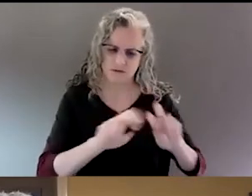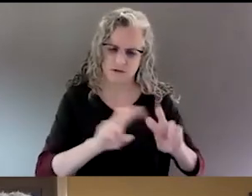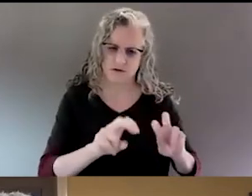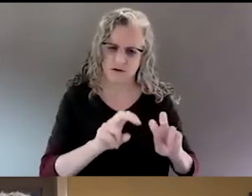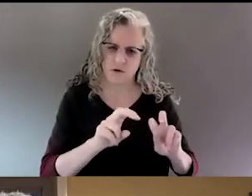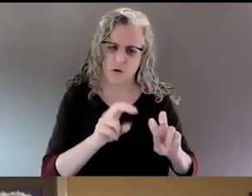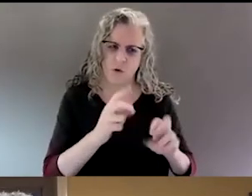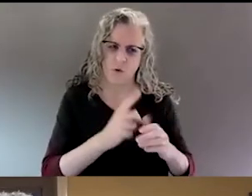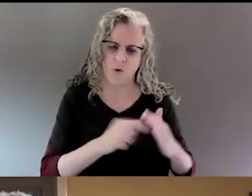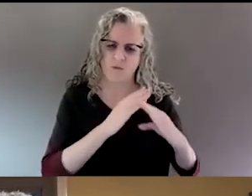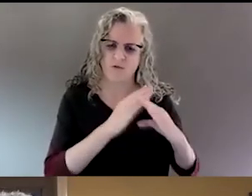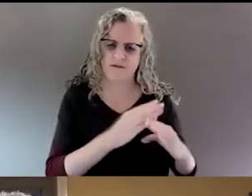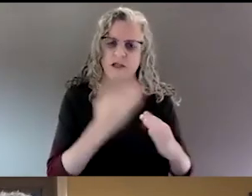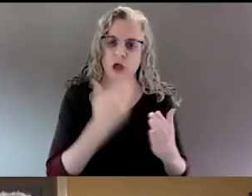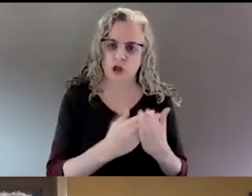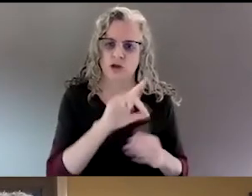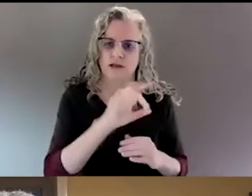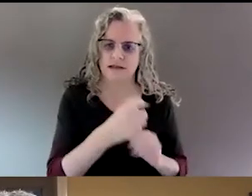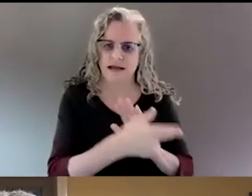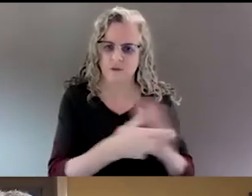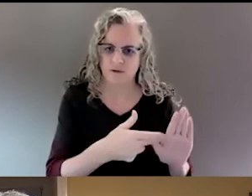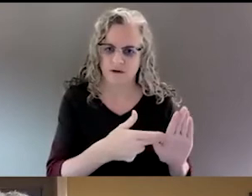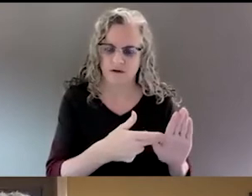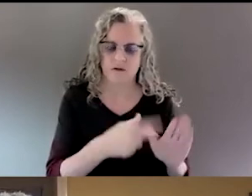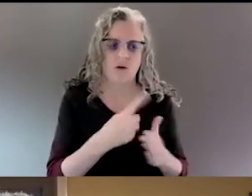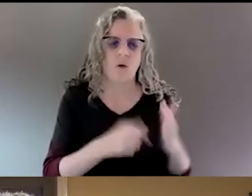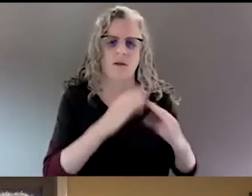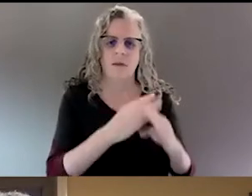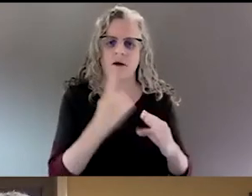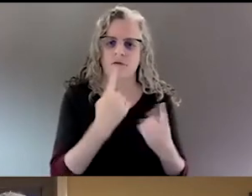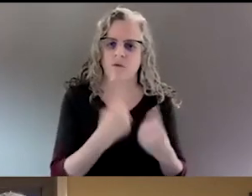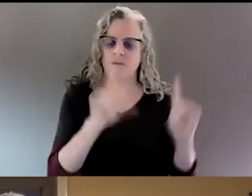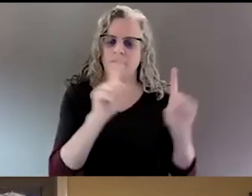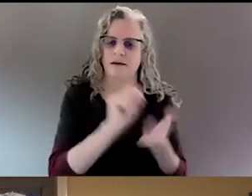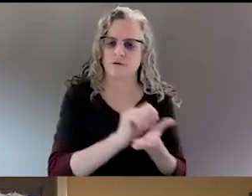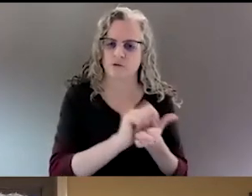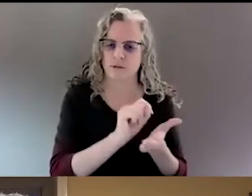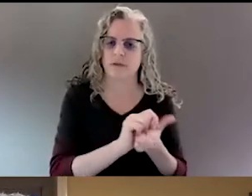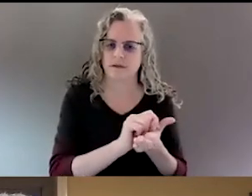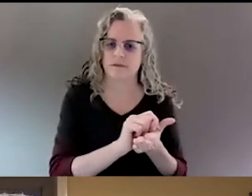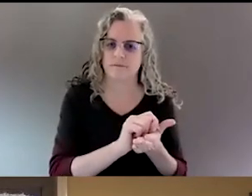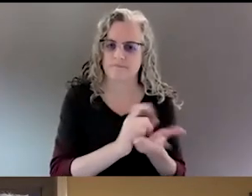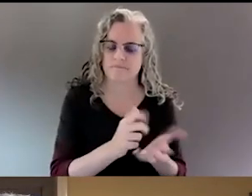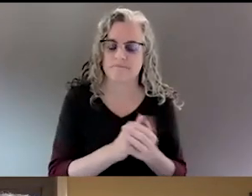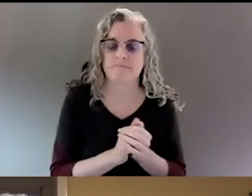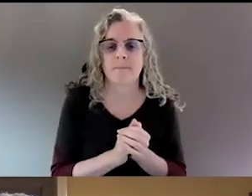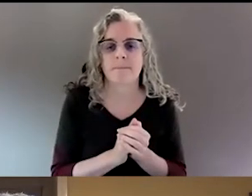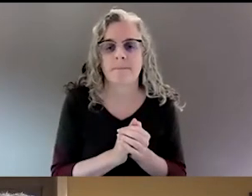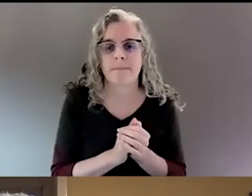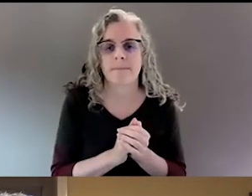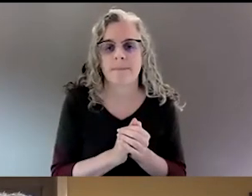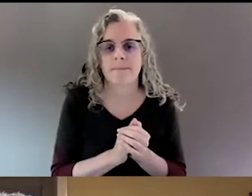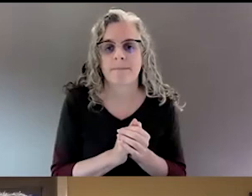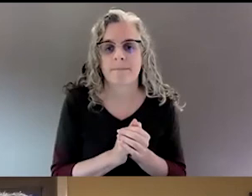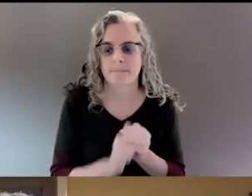the barriers to effective treatment? So I think there's sort of a double edge to this. The network and all of